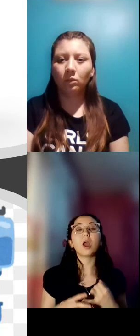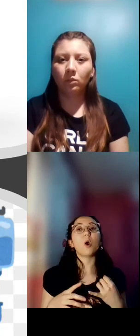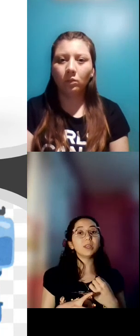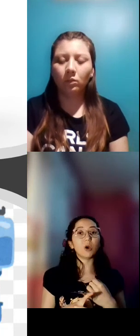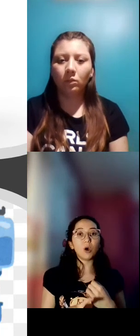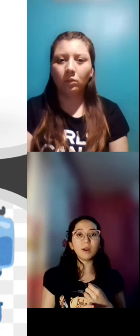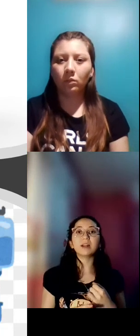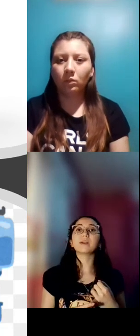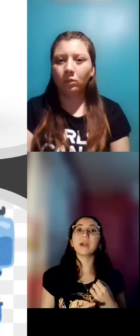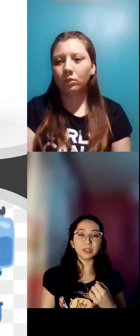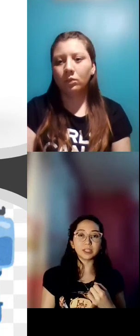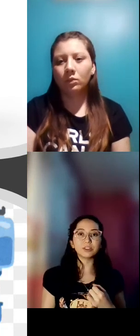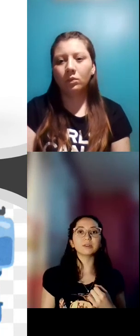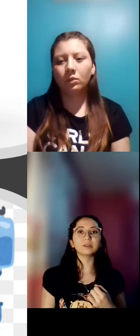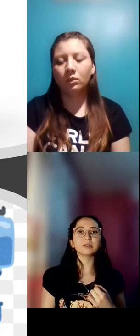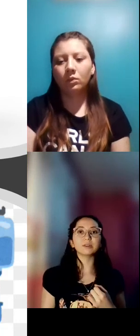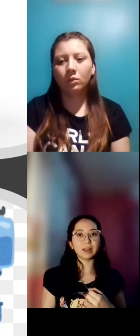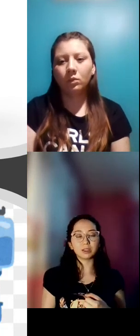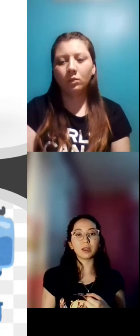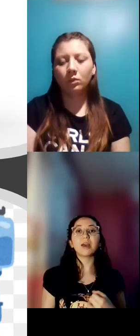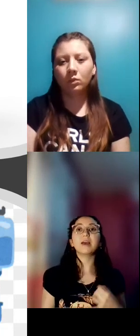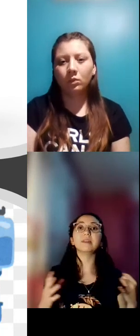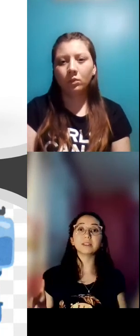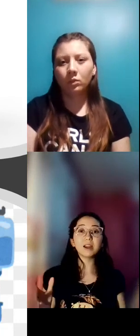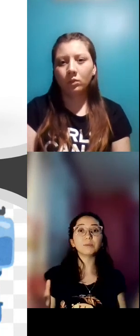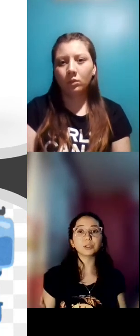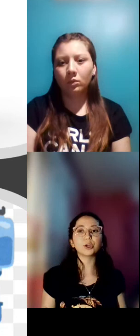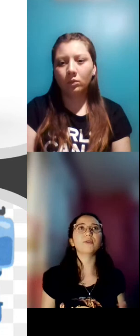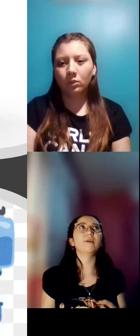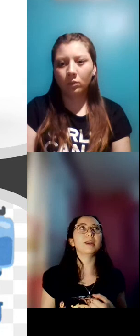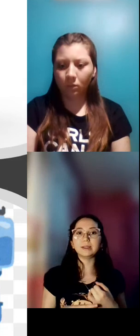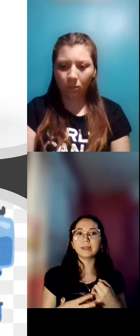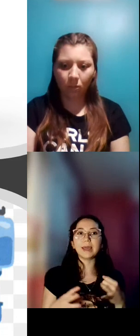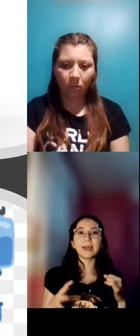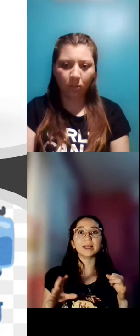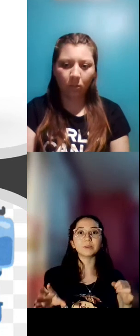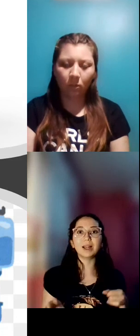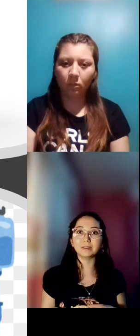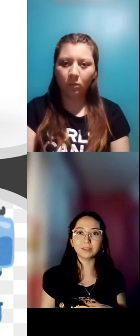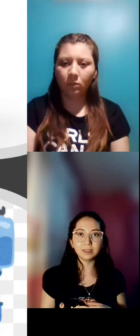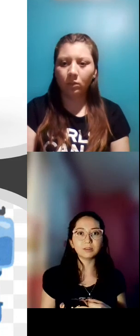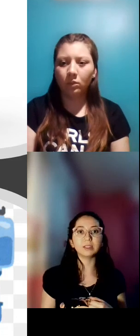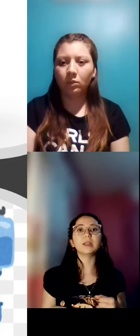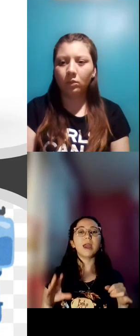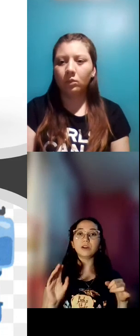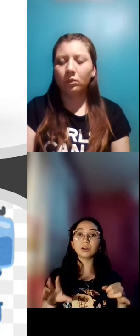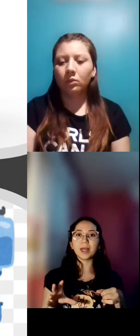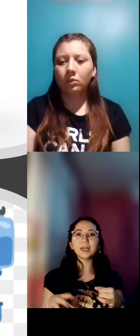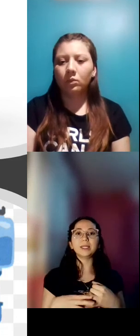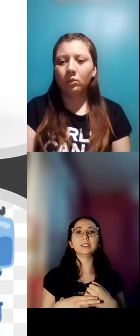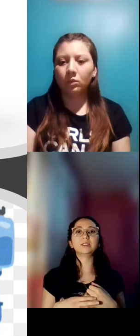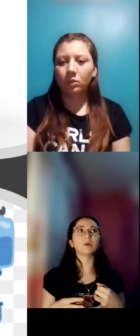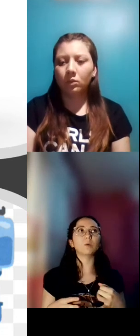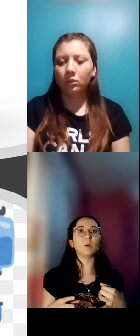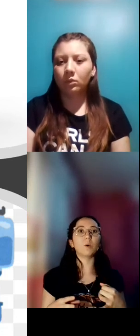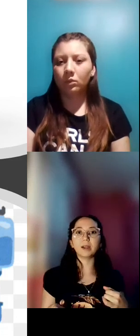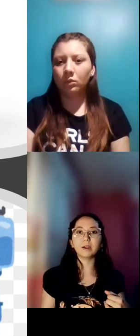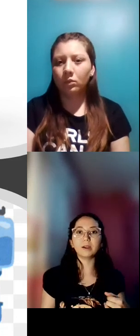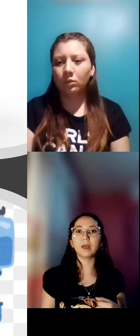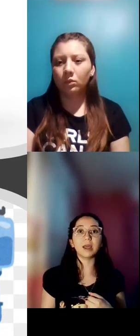rehydration. With oral rehydration, saline. The salt absorber in the small intestine and